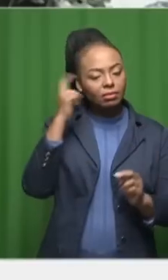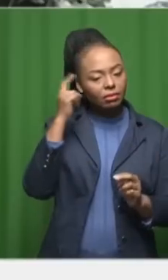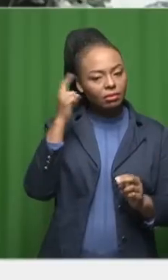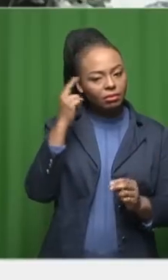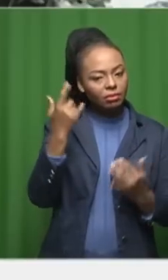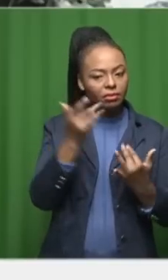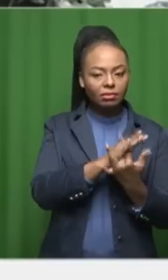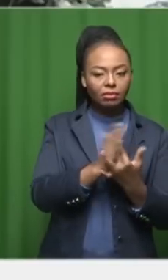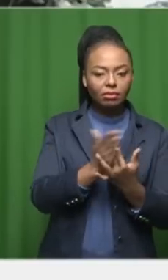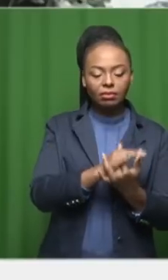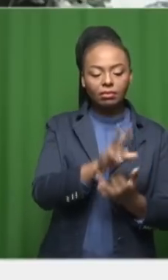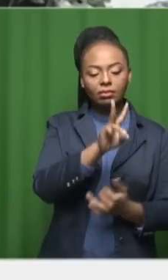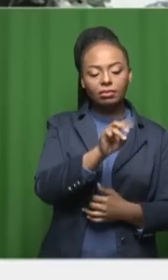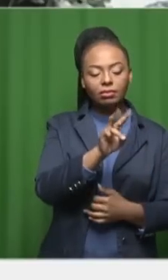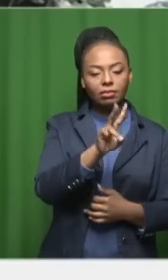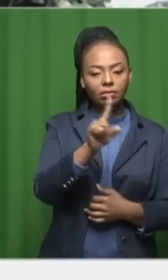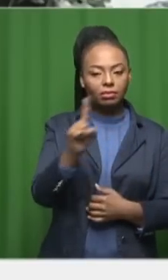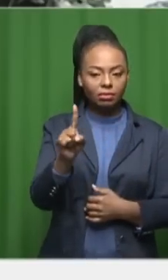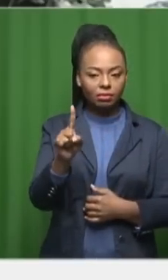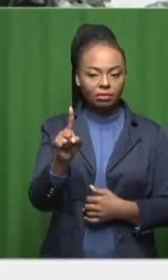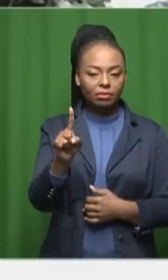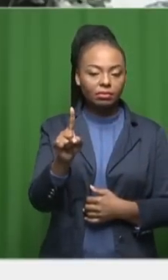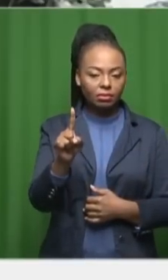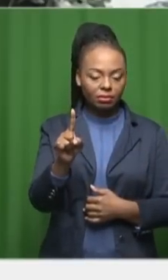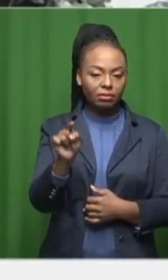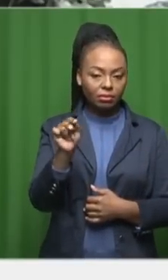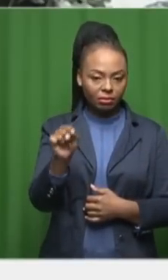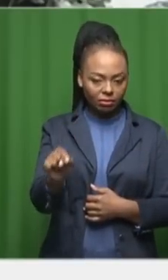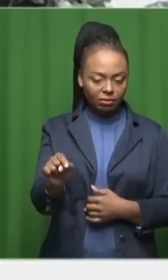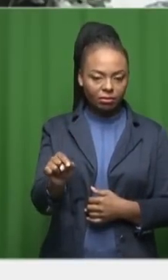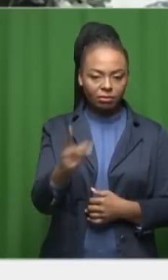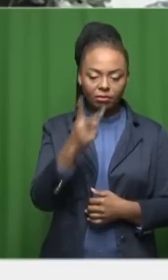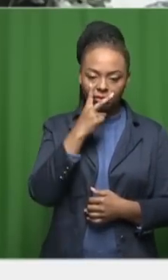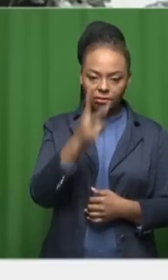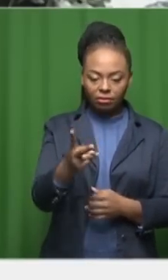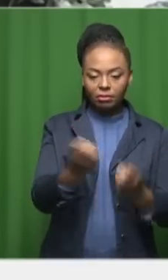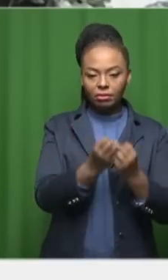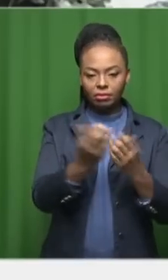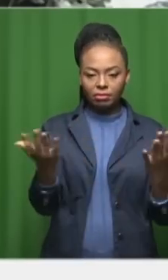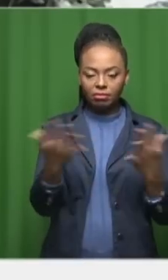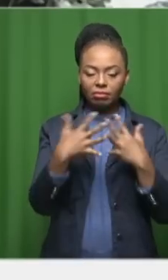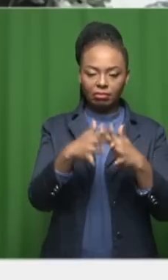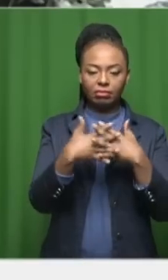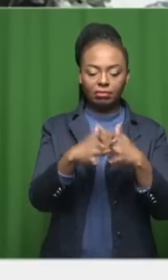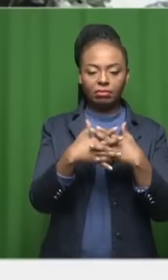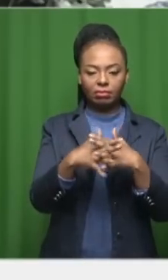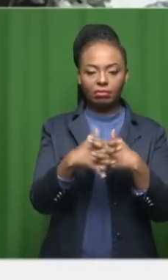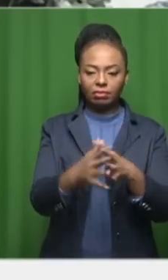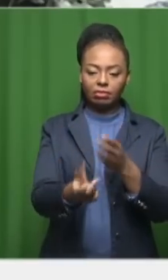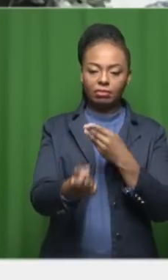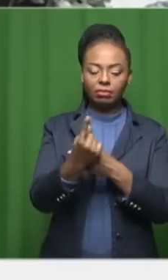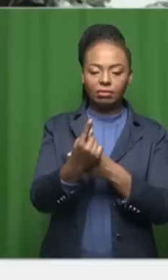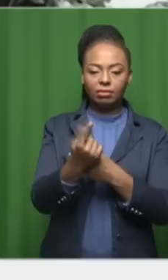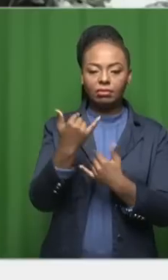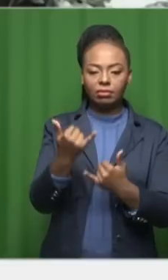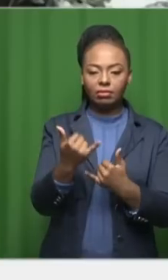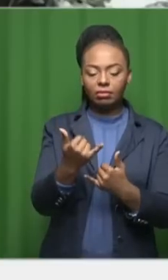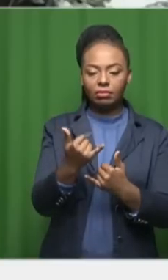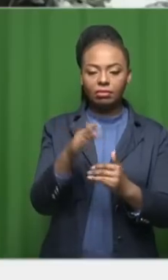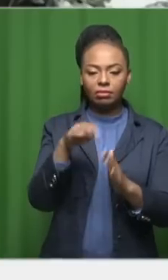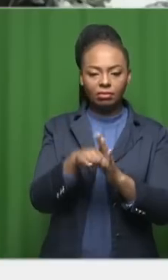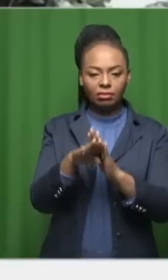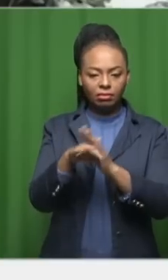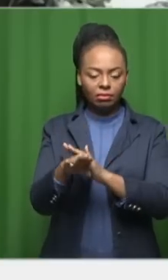mid-2021, we've actually seen a myriad of global factors causing disruptions in food value chains and driving